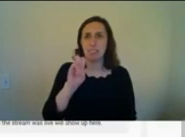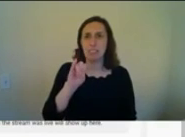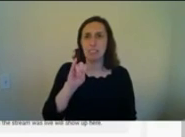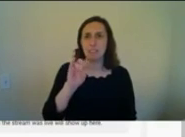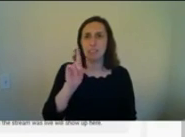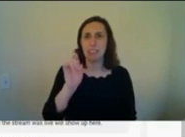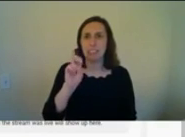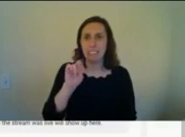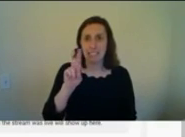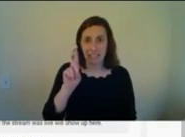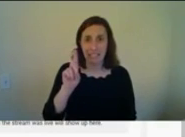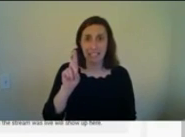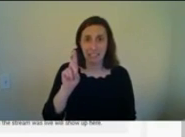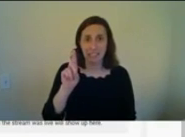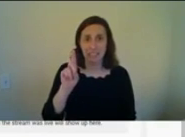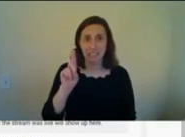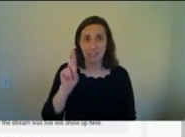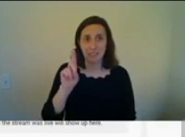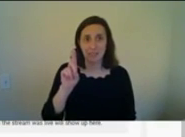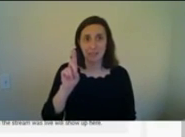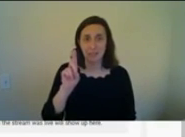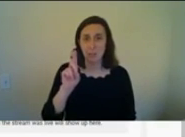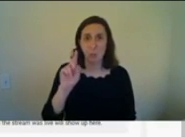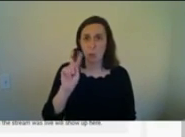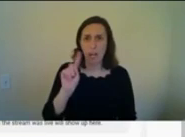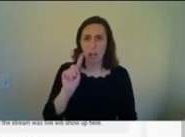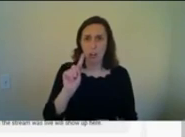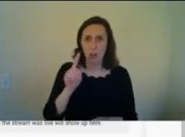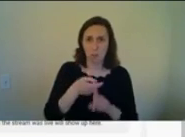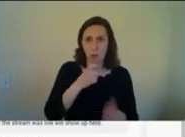comes that if I were to take the divisor